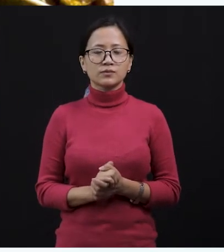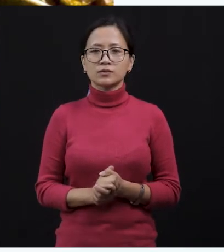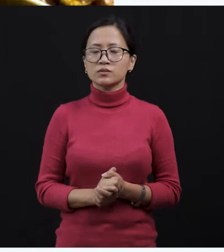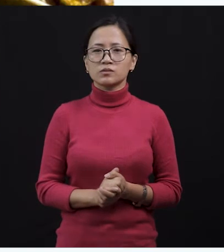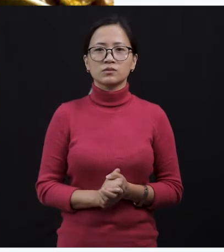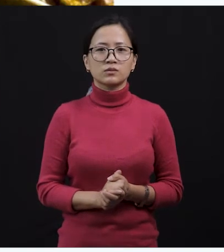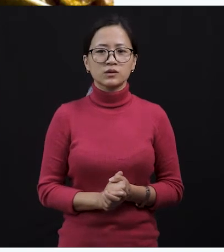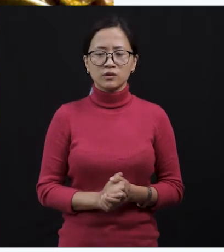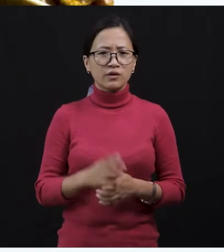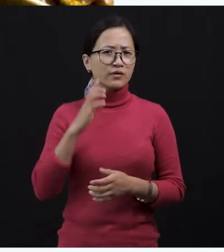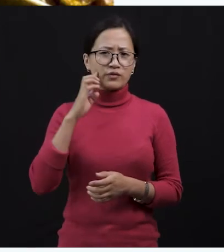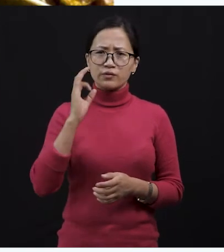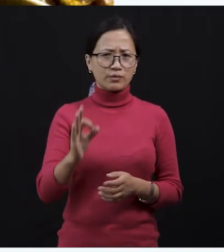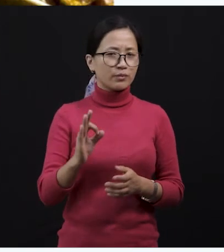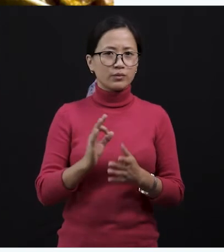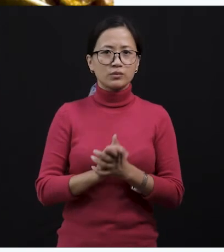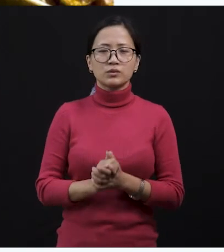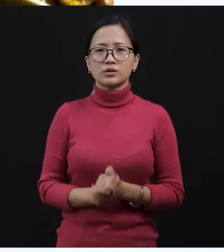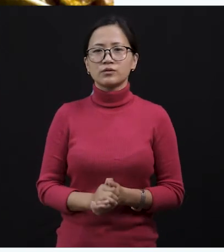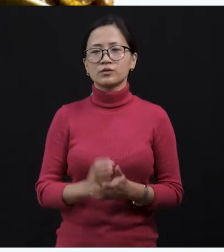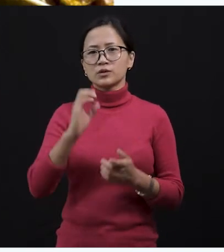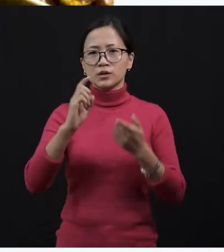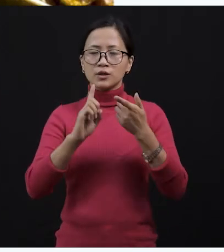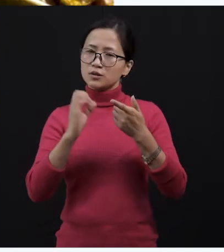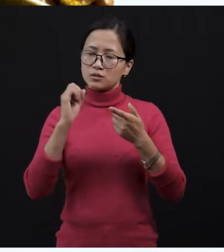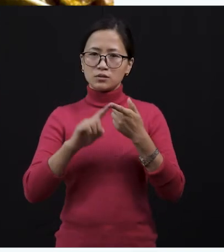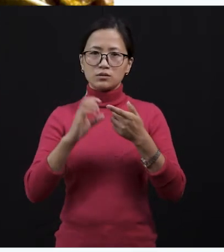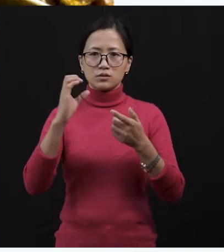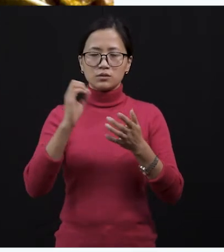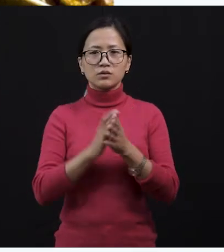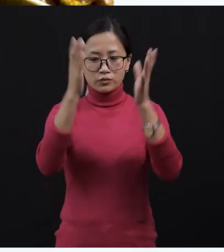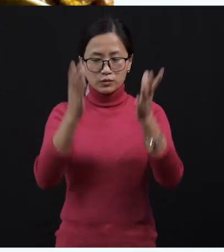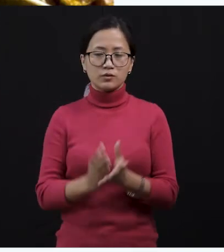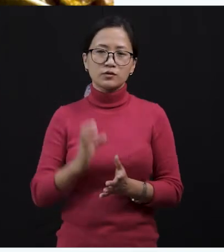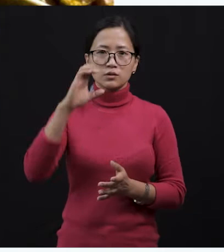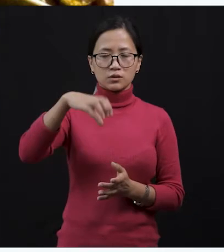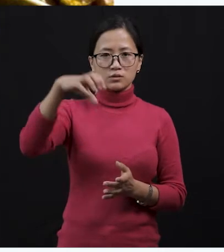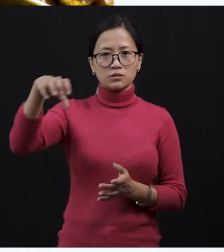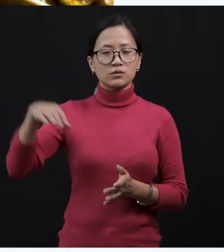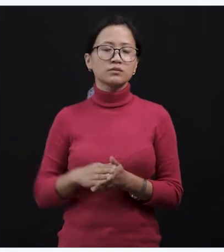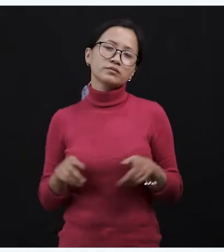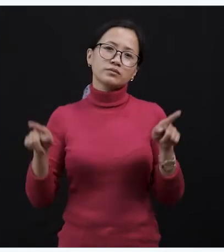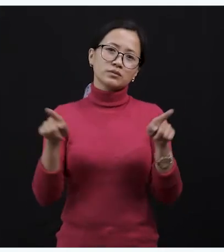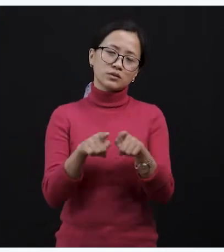Now they are very important for the economy of our country as well.